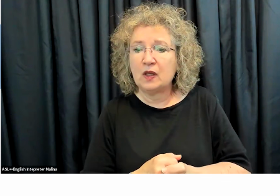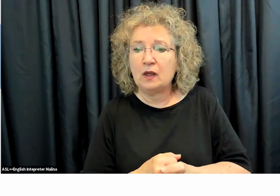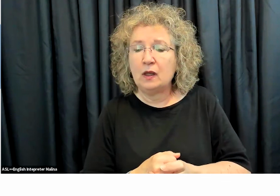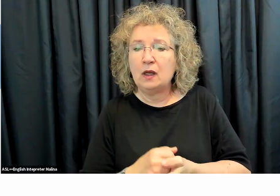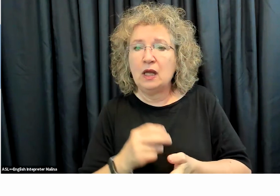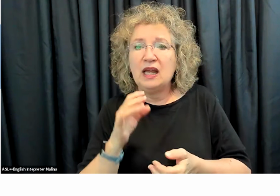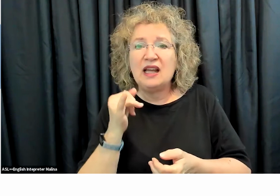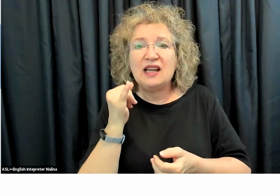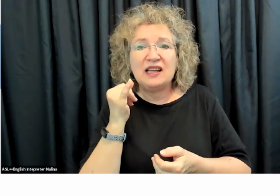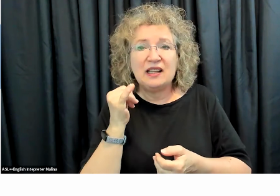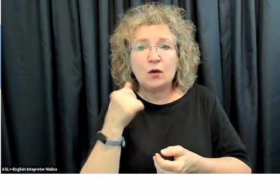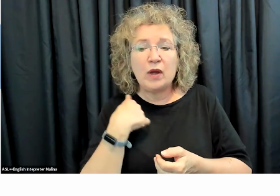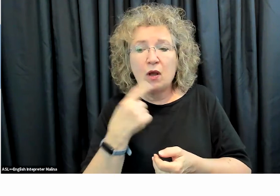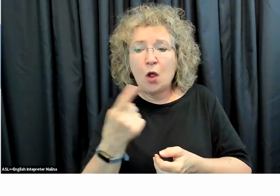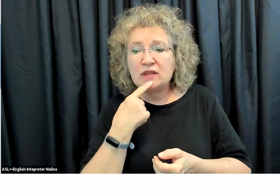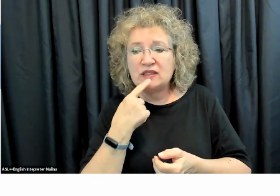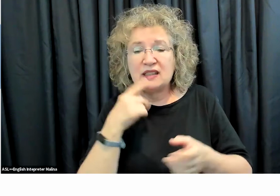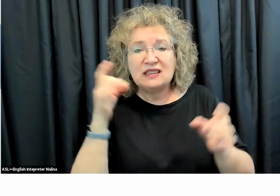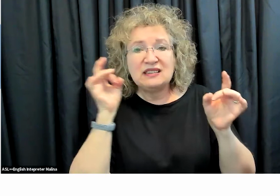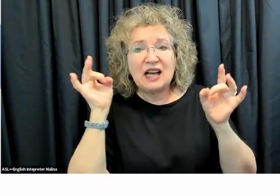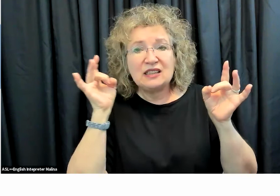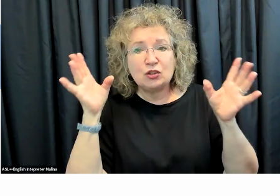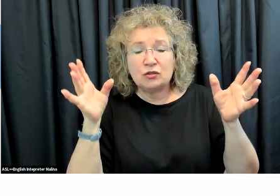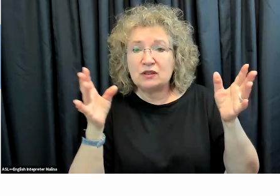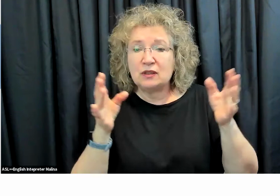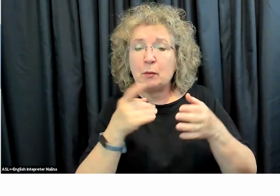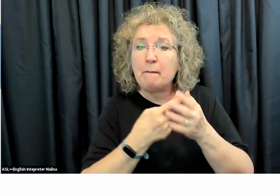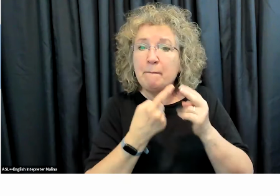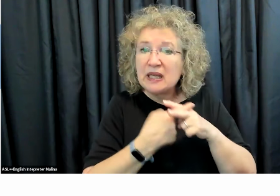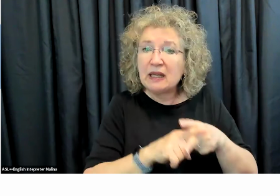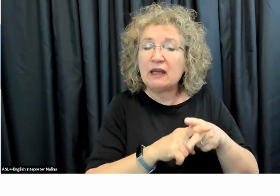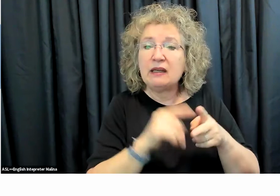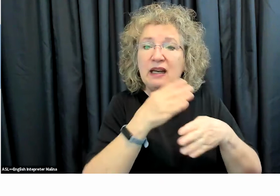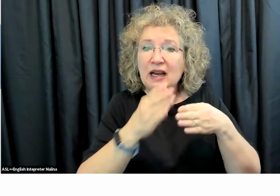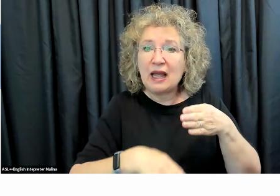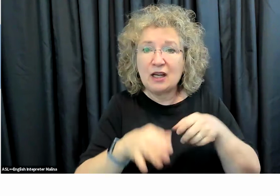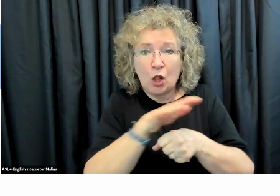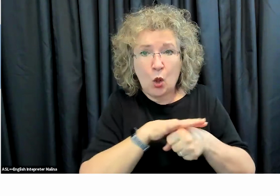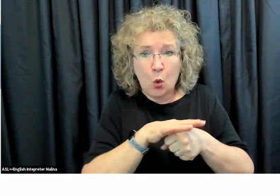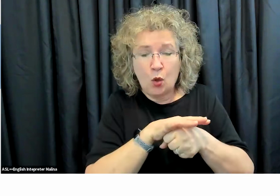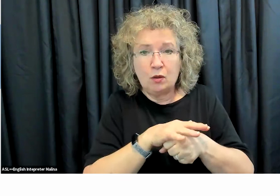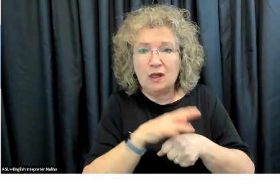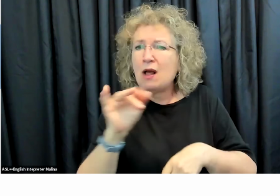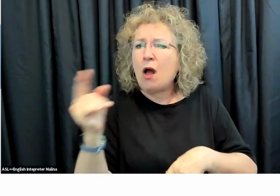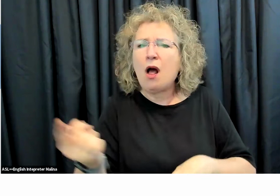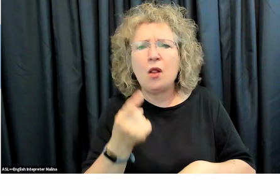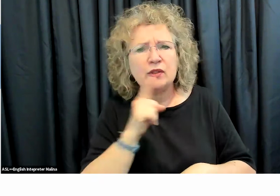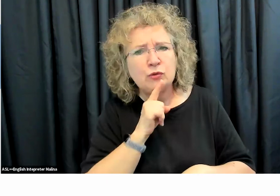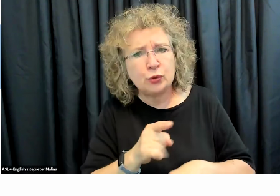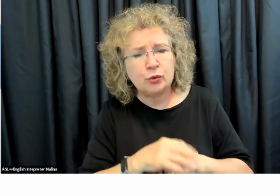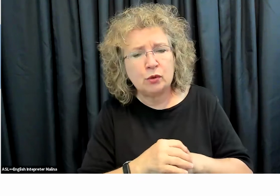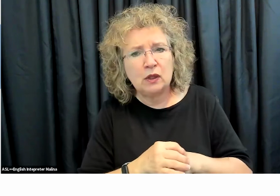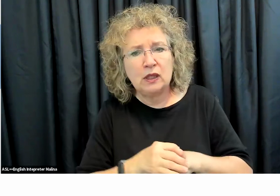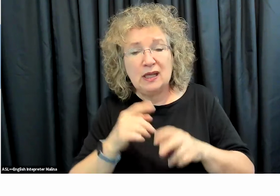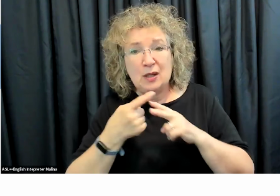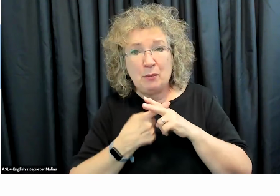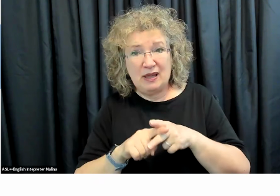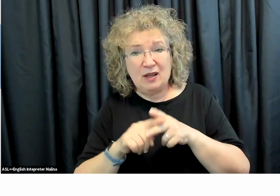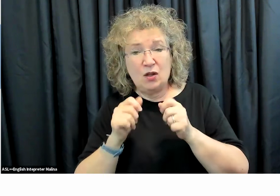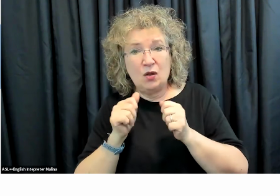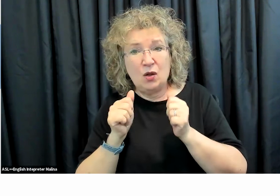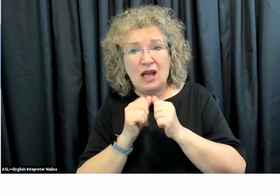end at the local level, and that will always be the case. They begin and they end with your neighbors. They begin and they end with your community.